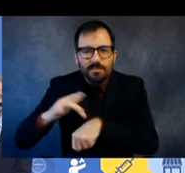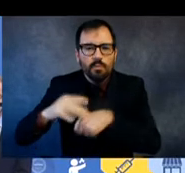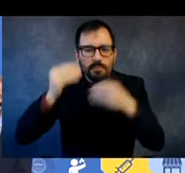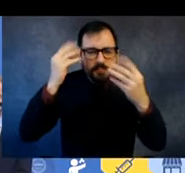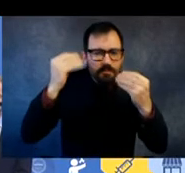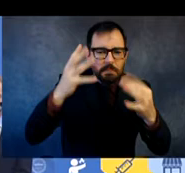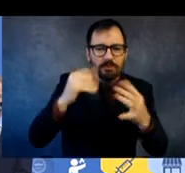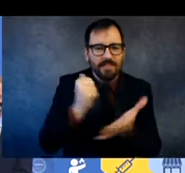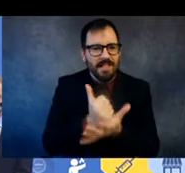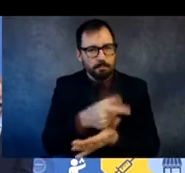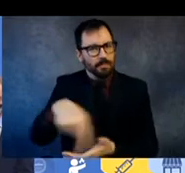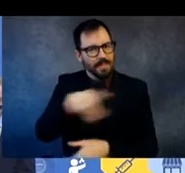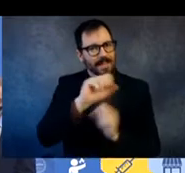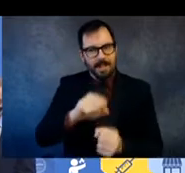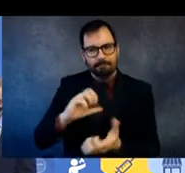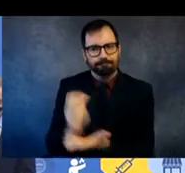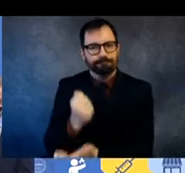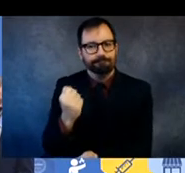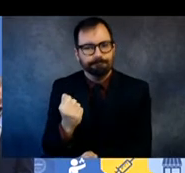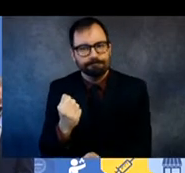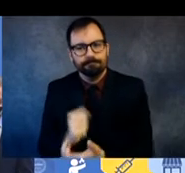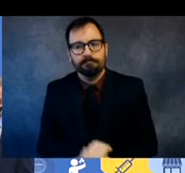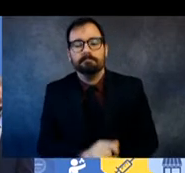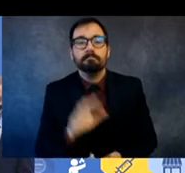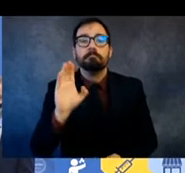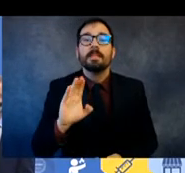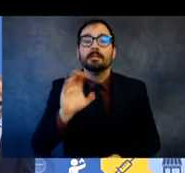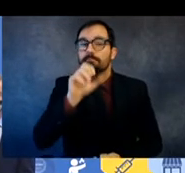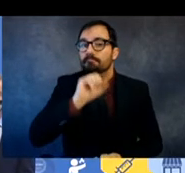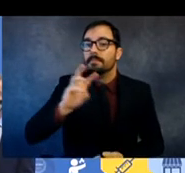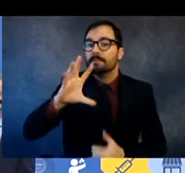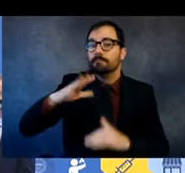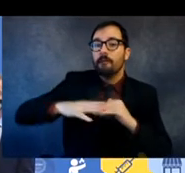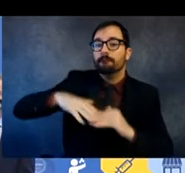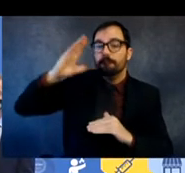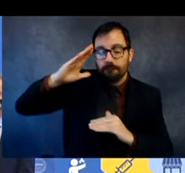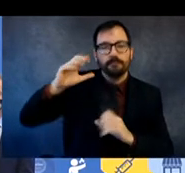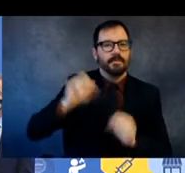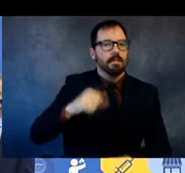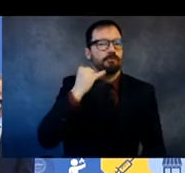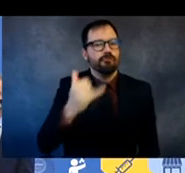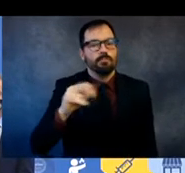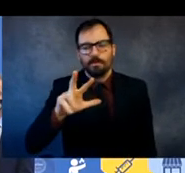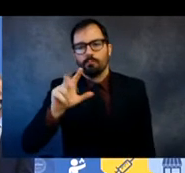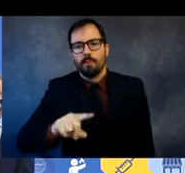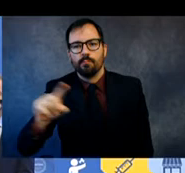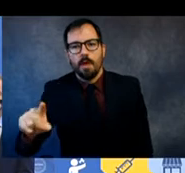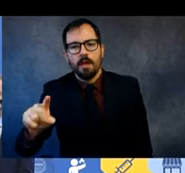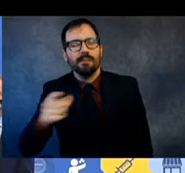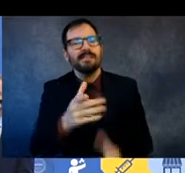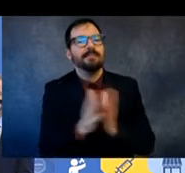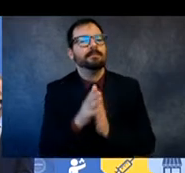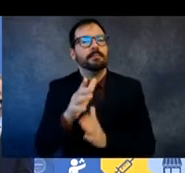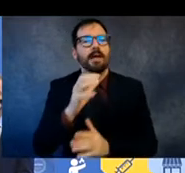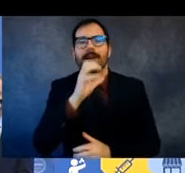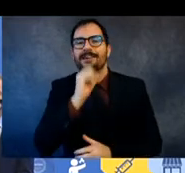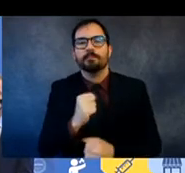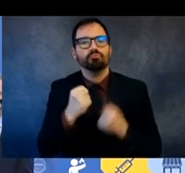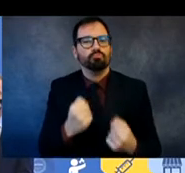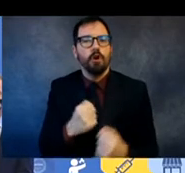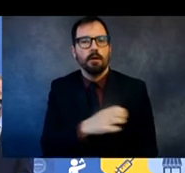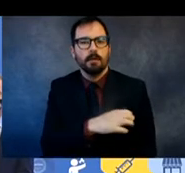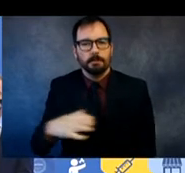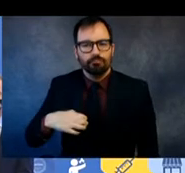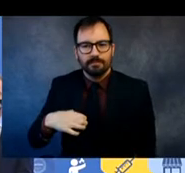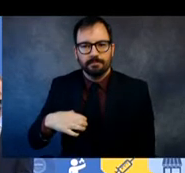that are 65 and older can call 311 and get connected to the city's Age Strong Commission for help in multiple languages.